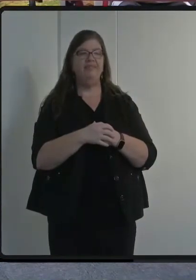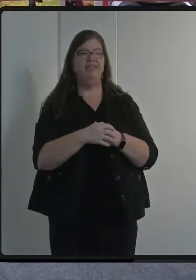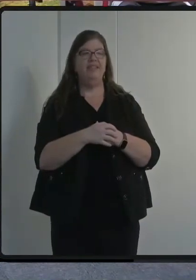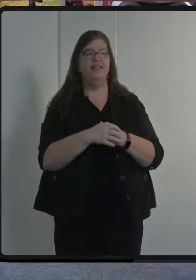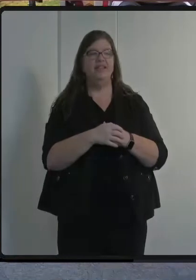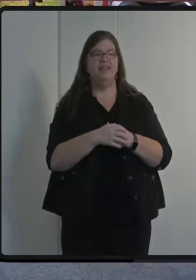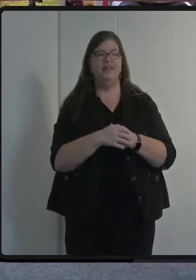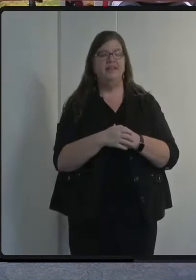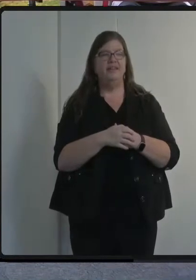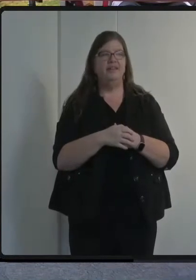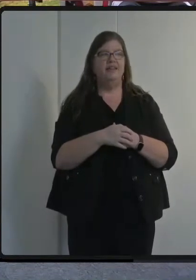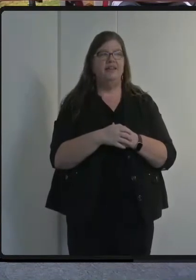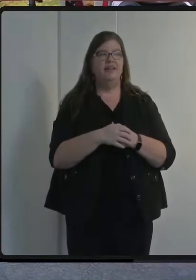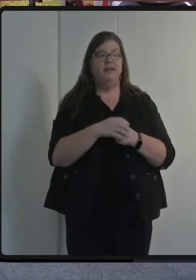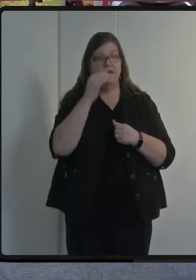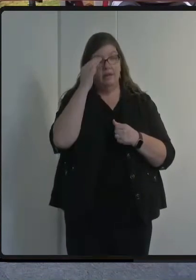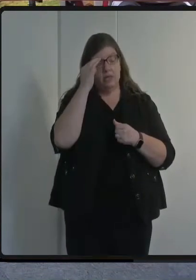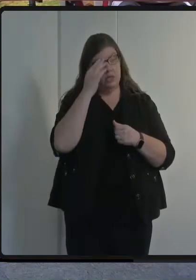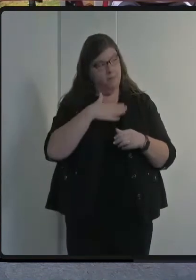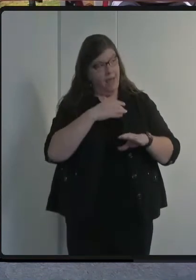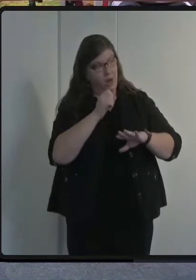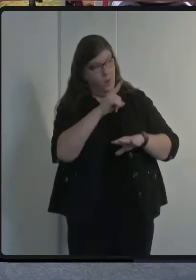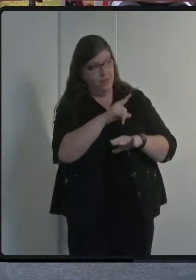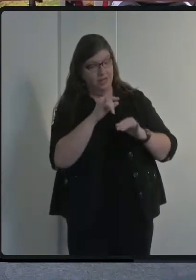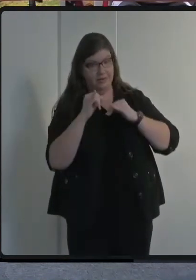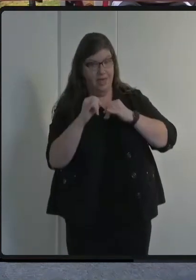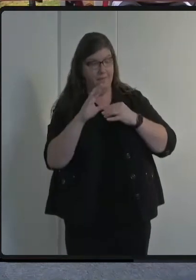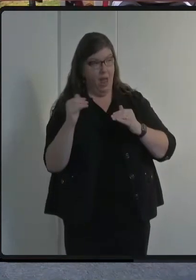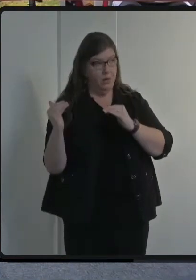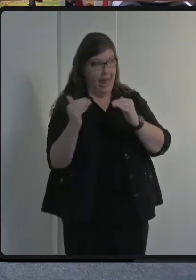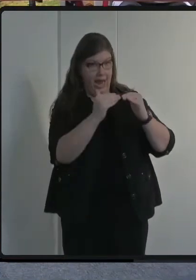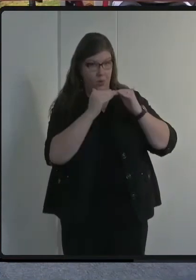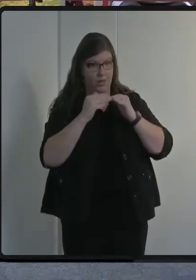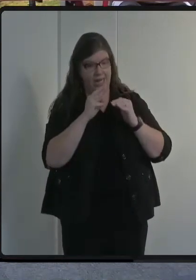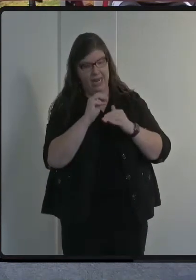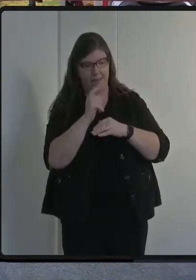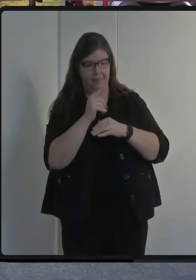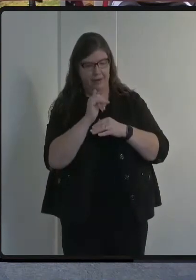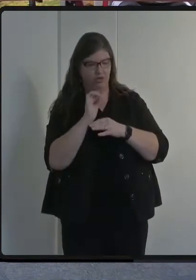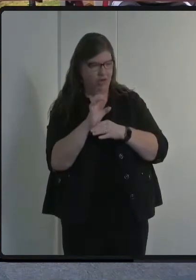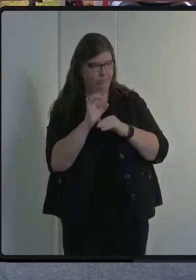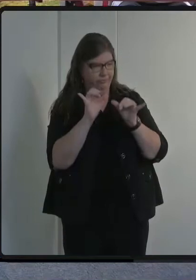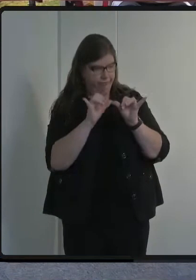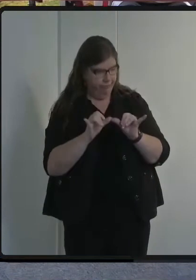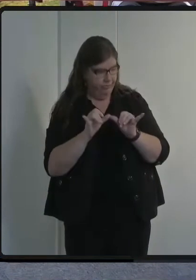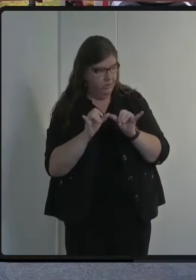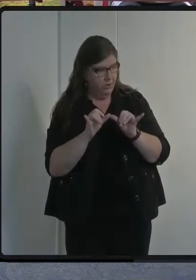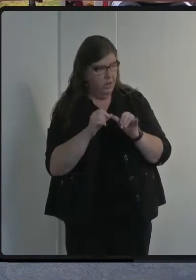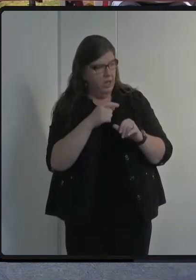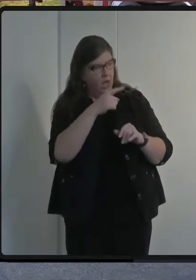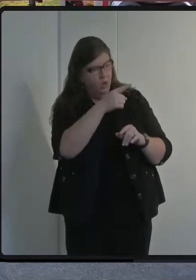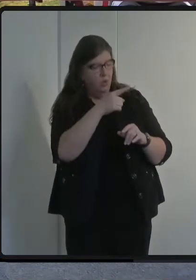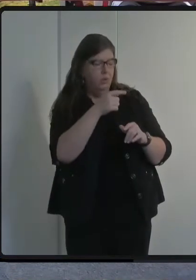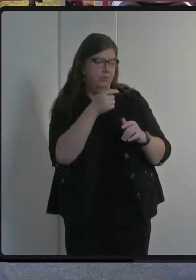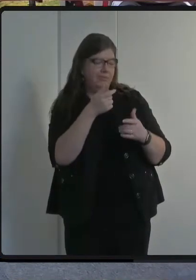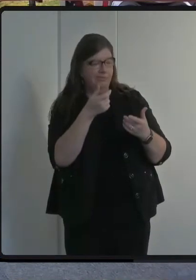Great. So my question is also about equity metrics. Can one of you give a